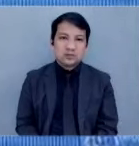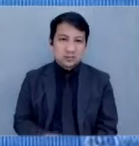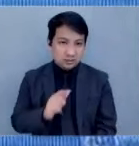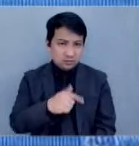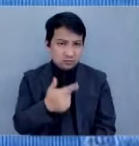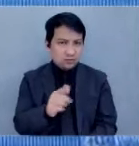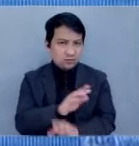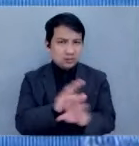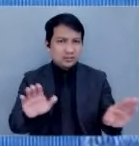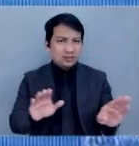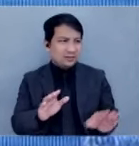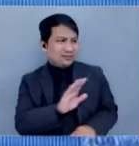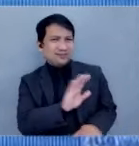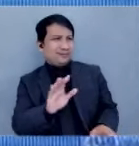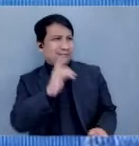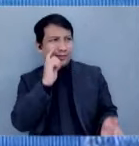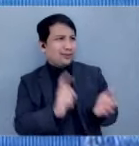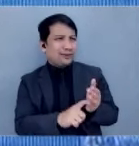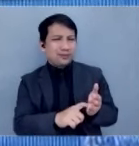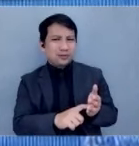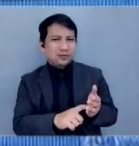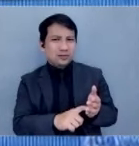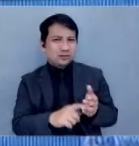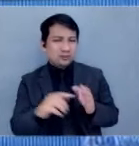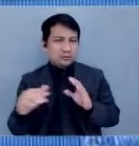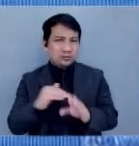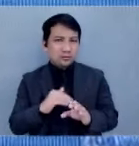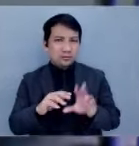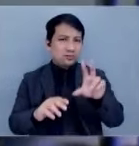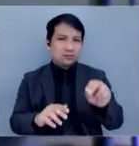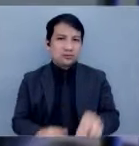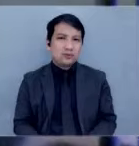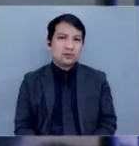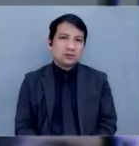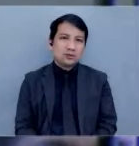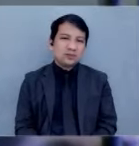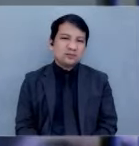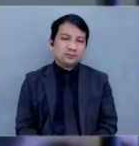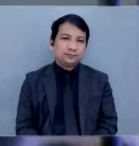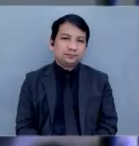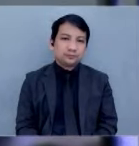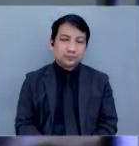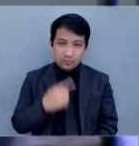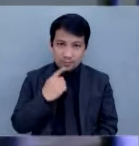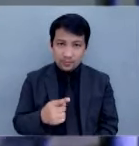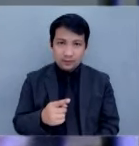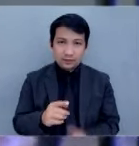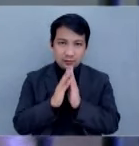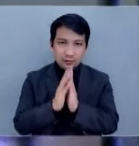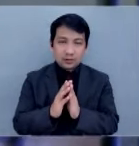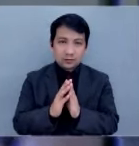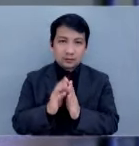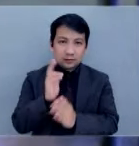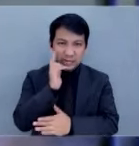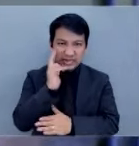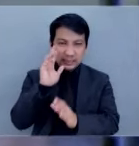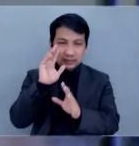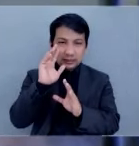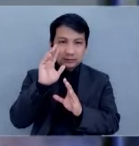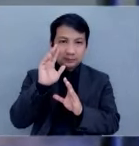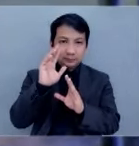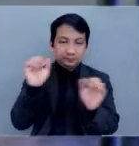recognize the warrant that they will send to us. So that's a no? That's a no. Sa isang prayer rally sa Davao nitong linggo, nagpaulan